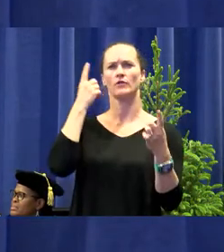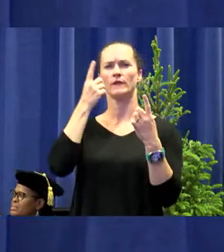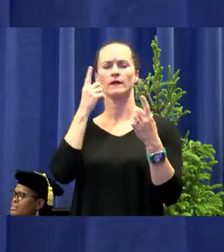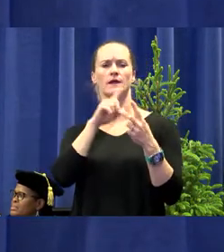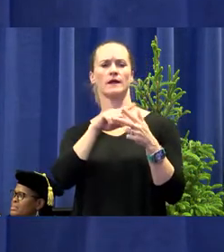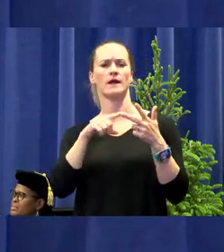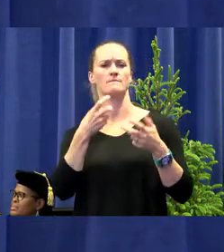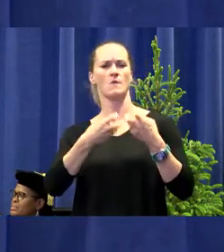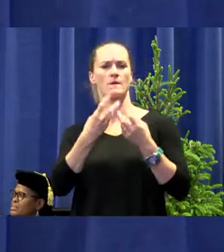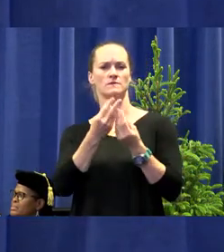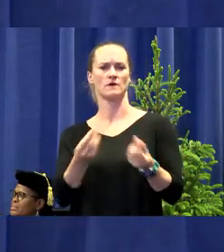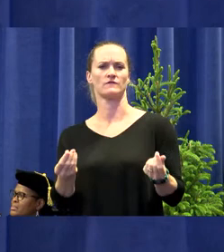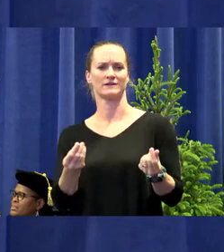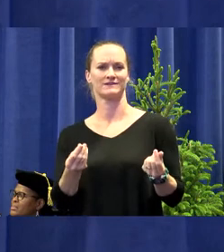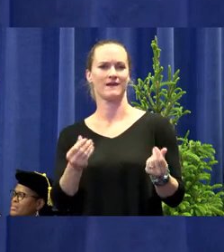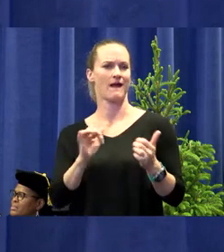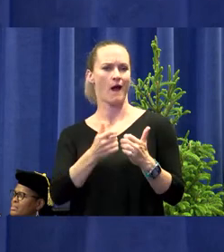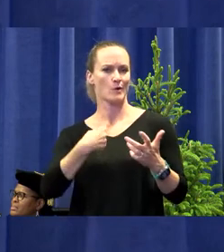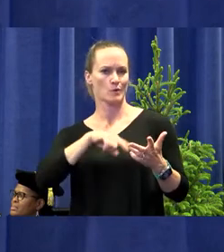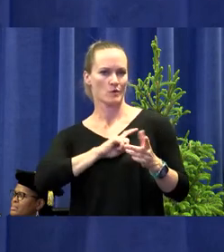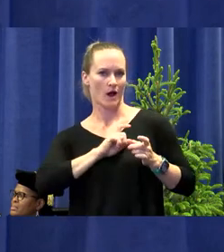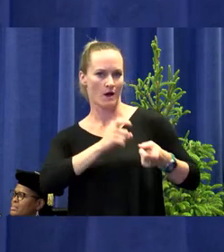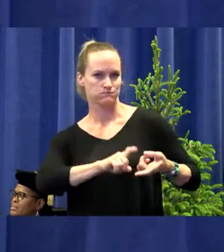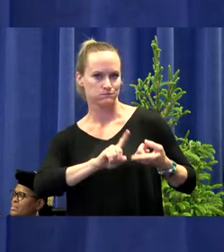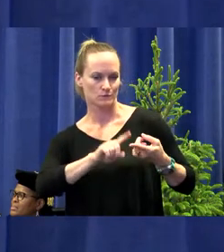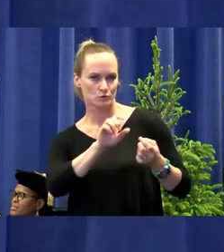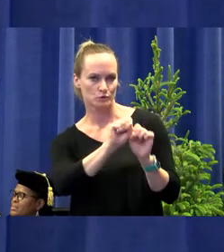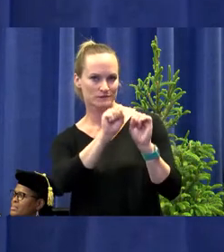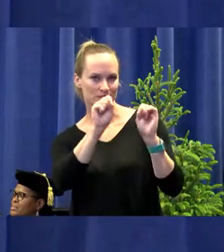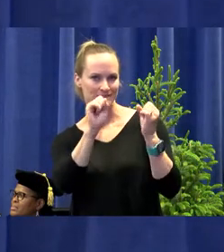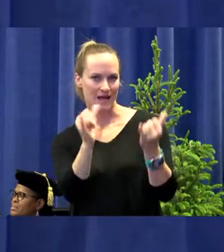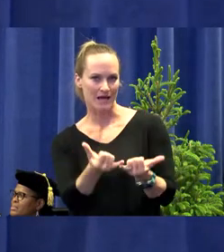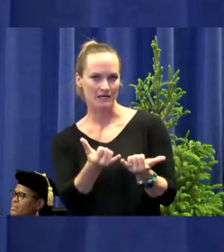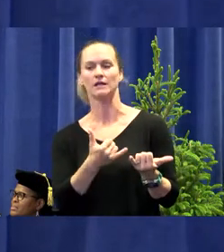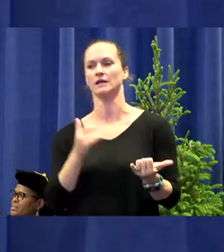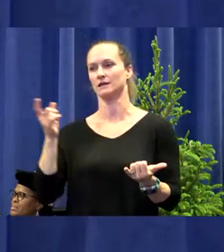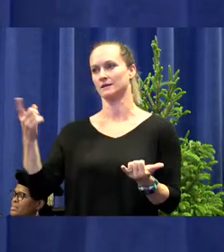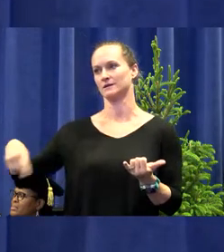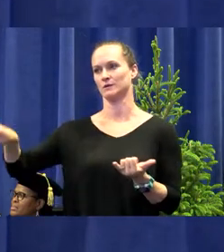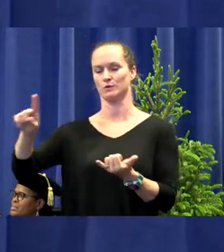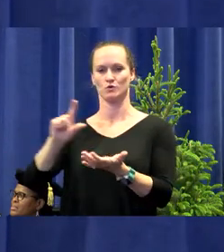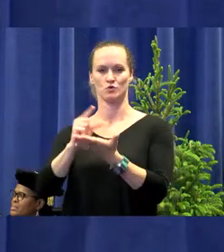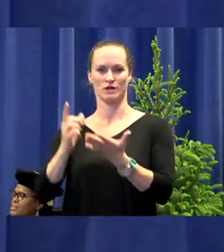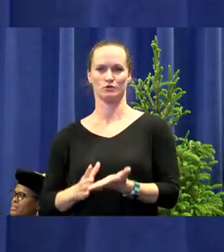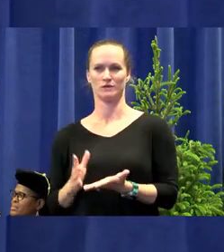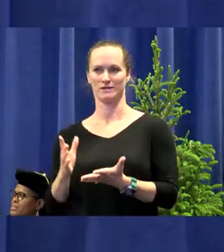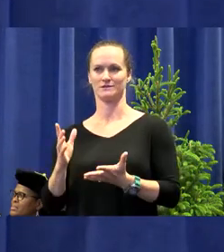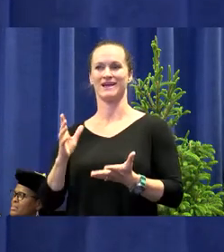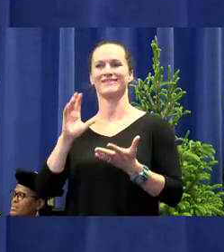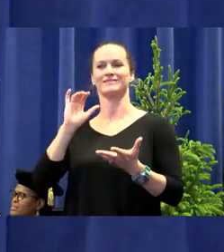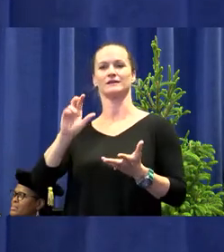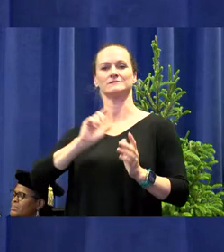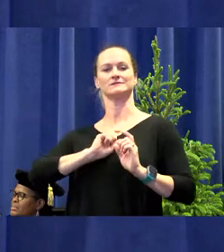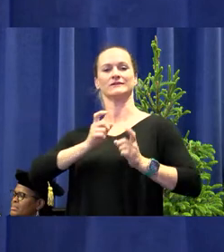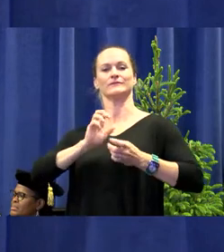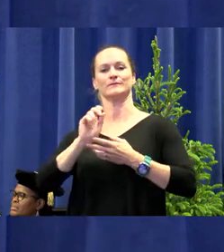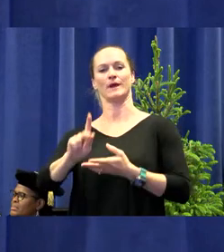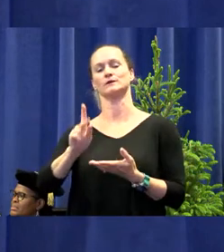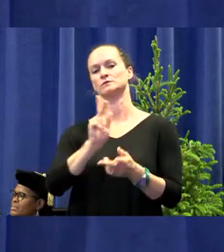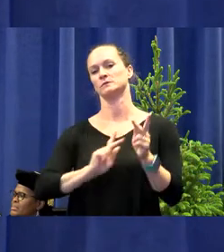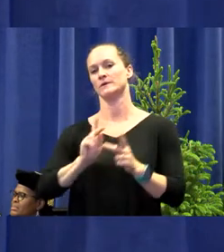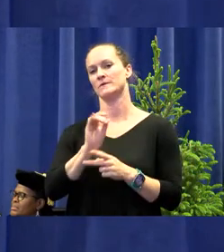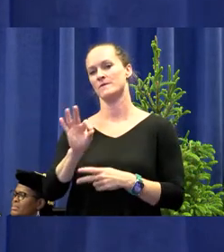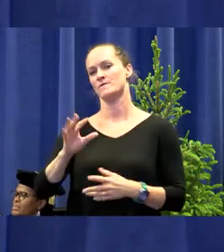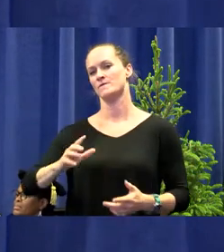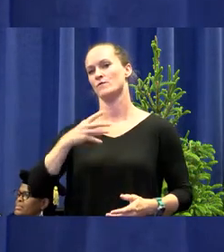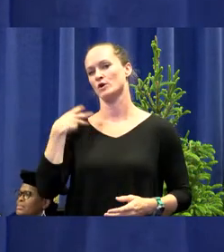graduates are the greatest contribution we make to society, the great public good that we return to the people of Washington for their